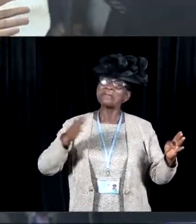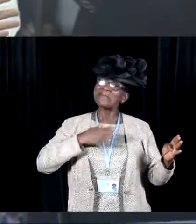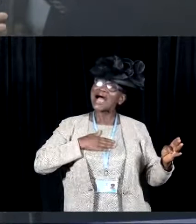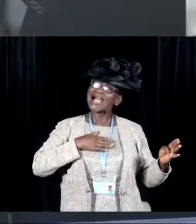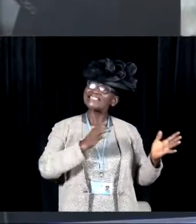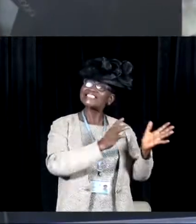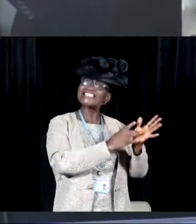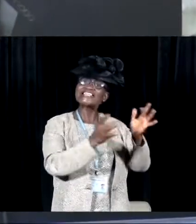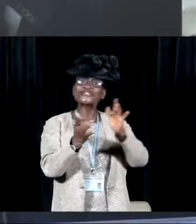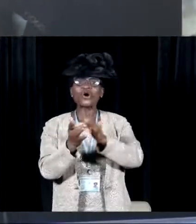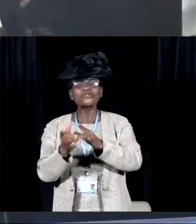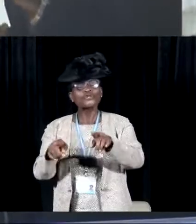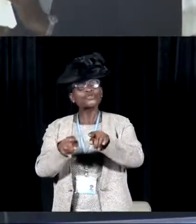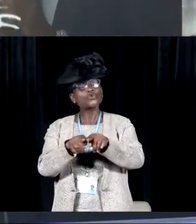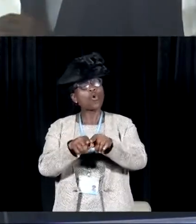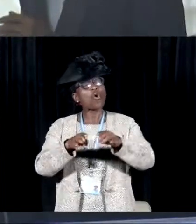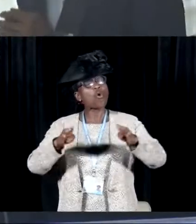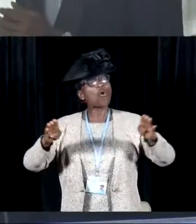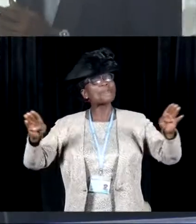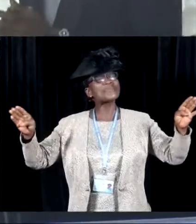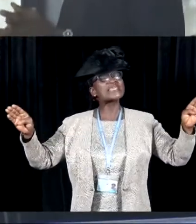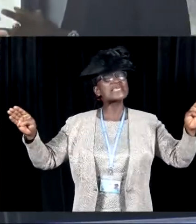Jesus, me ma, to be loba.